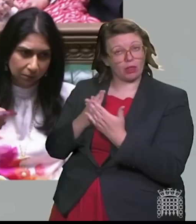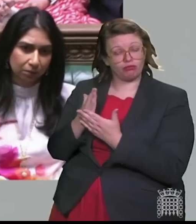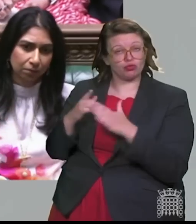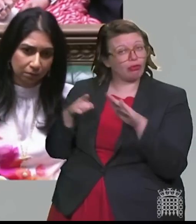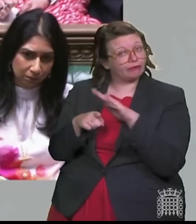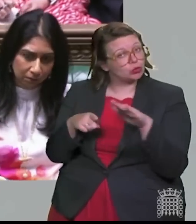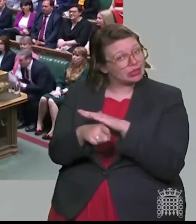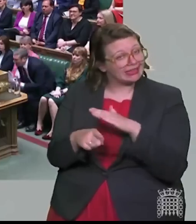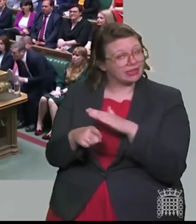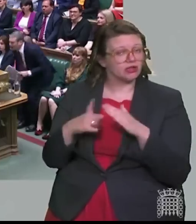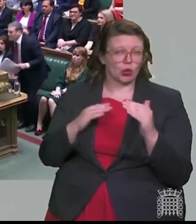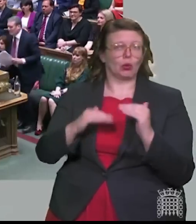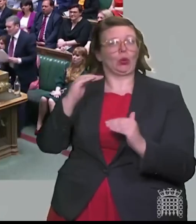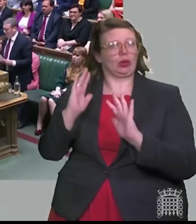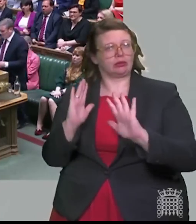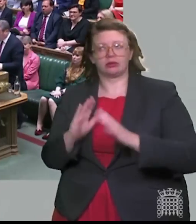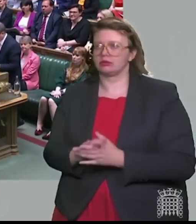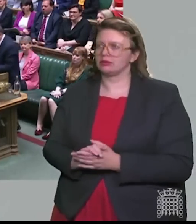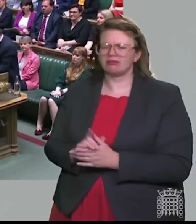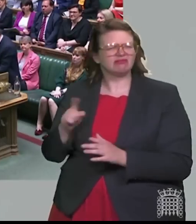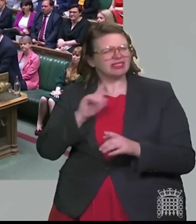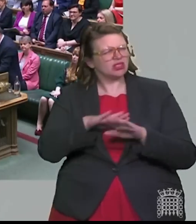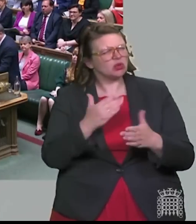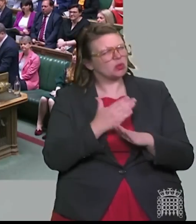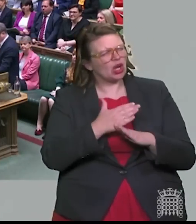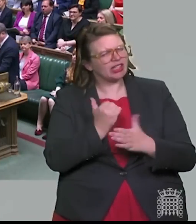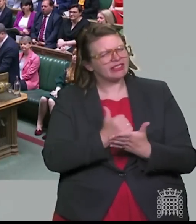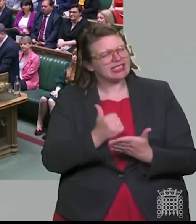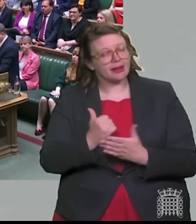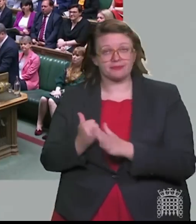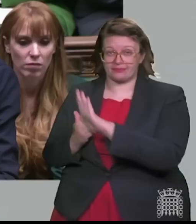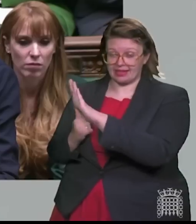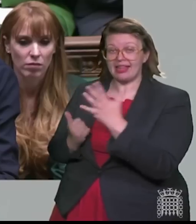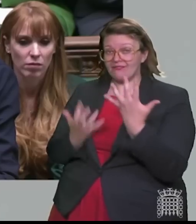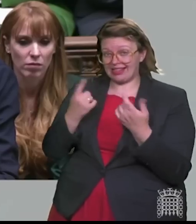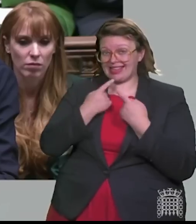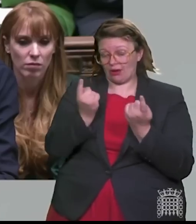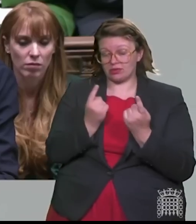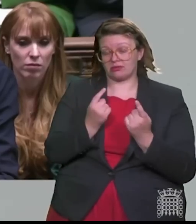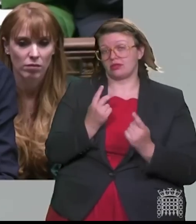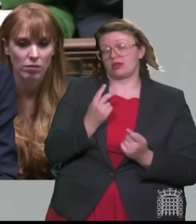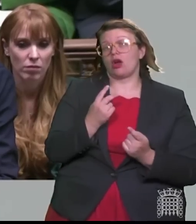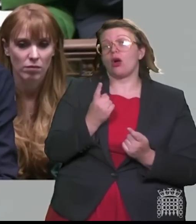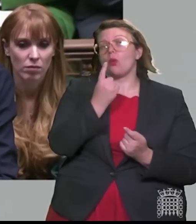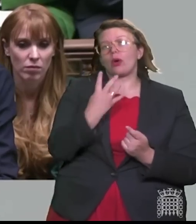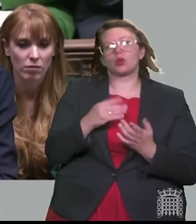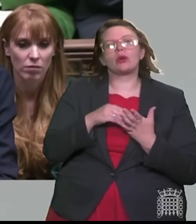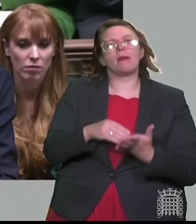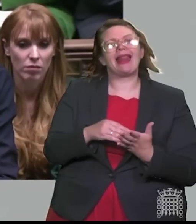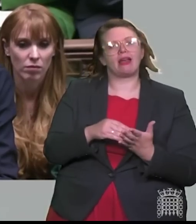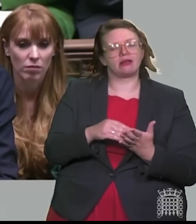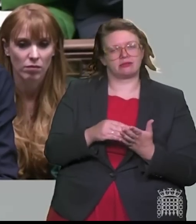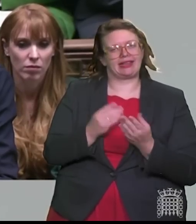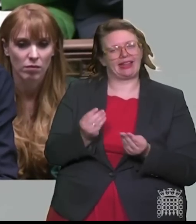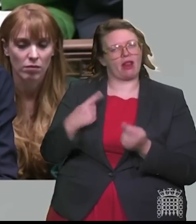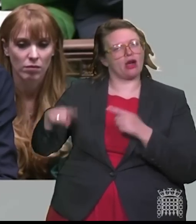reasons. They're not work visas. The figures are out. It's 250,000 work visas were issued last year. He knows that answer. He just doesn't want to